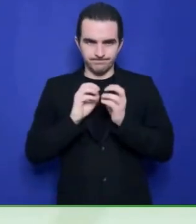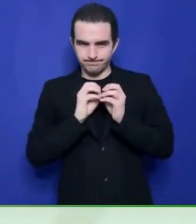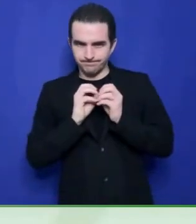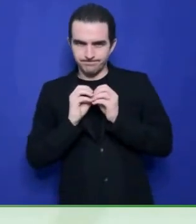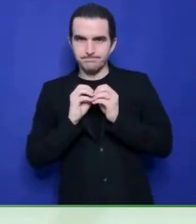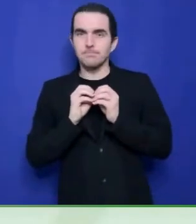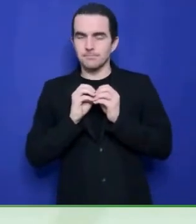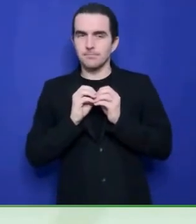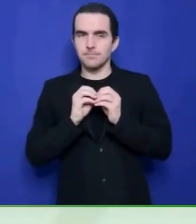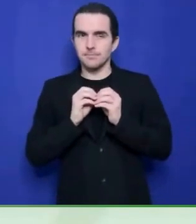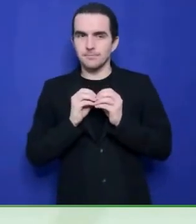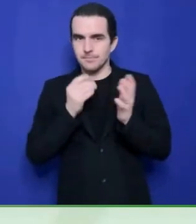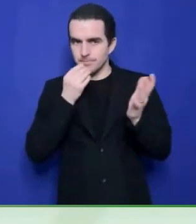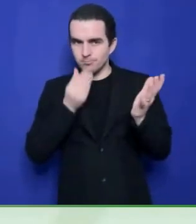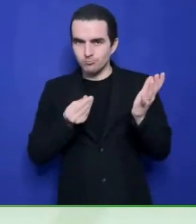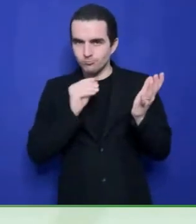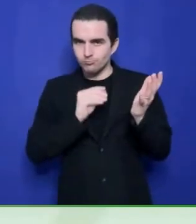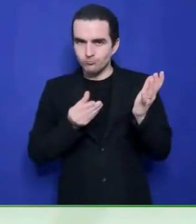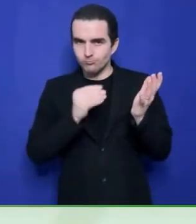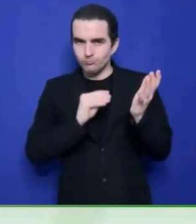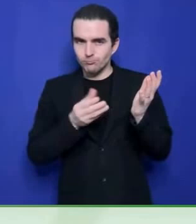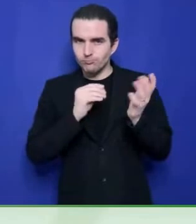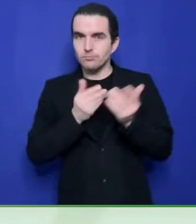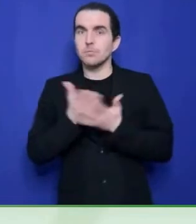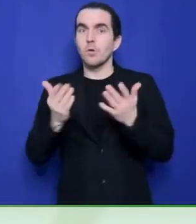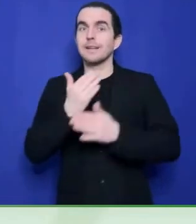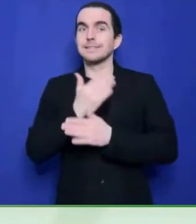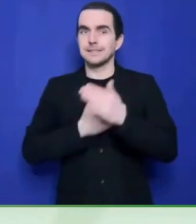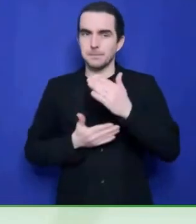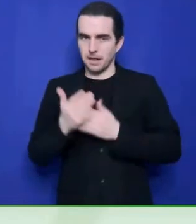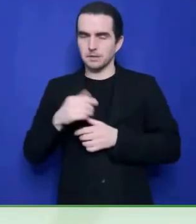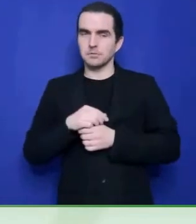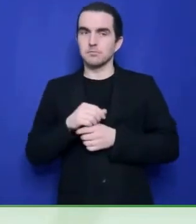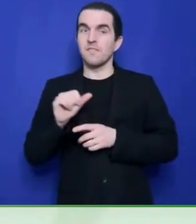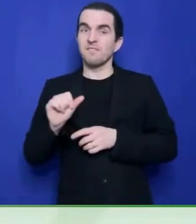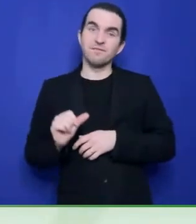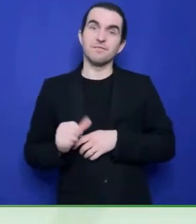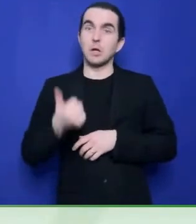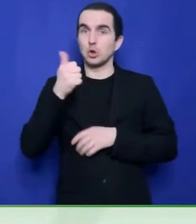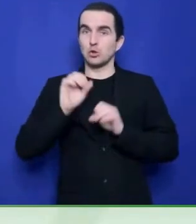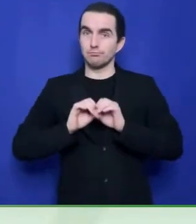basis. It contains information on more than